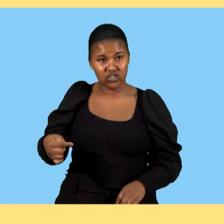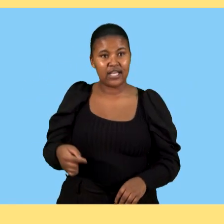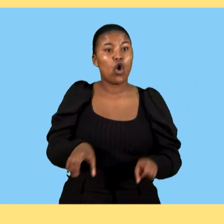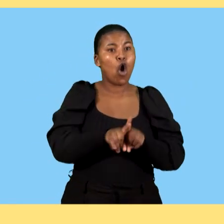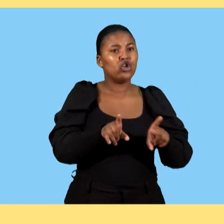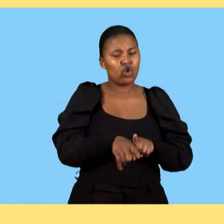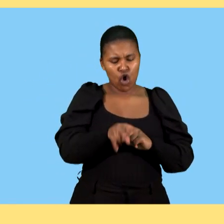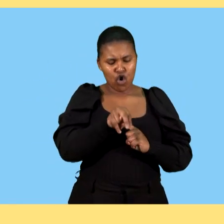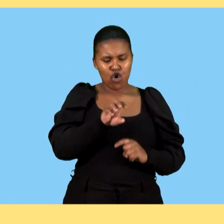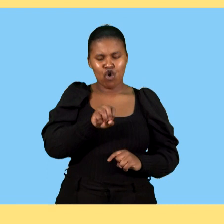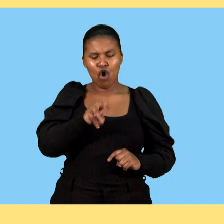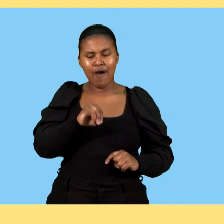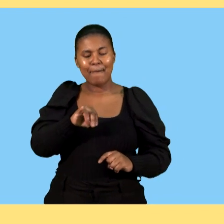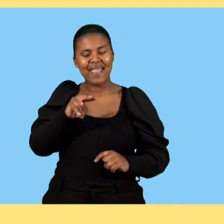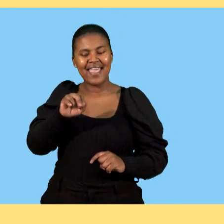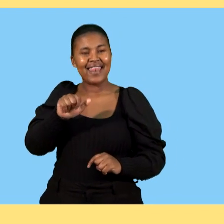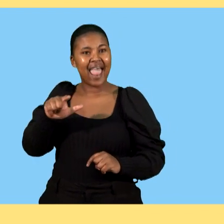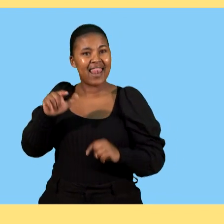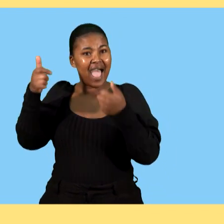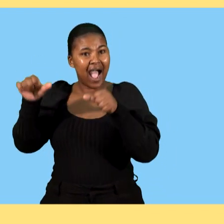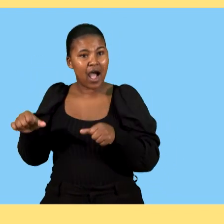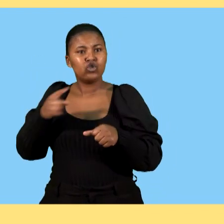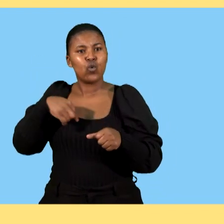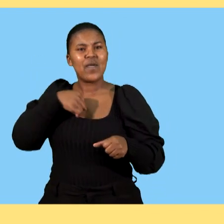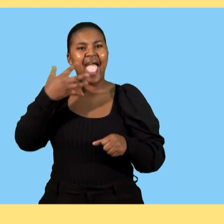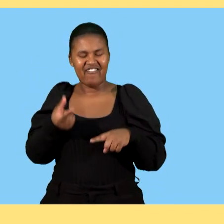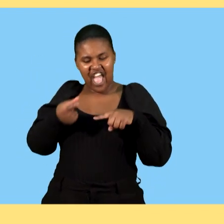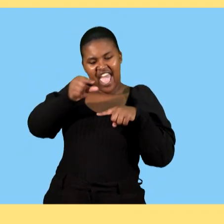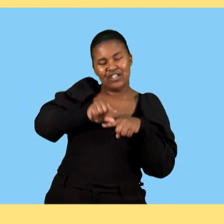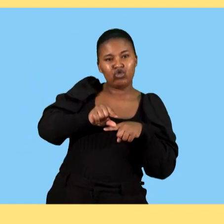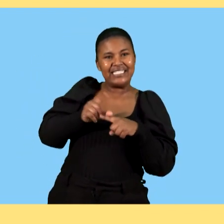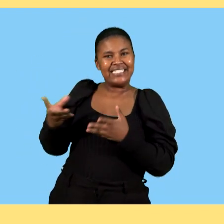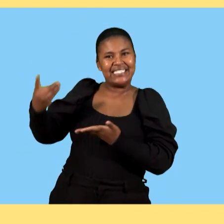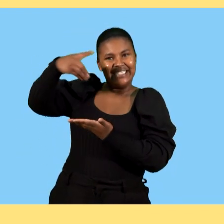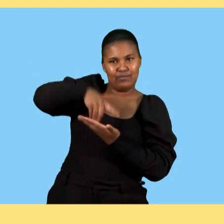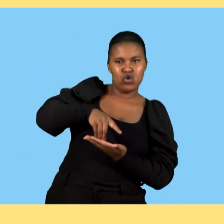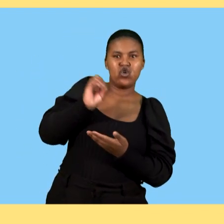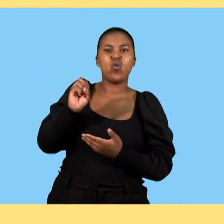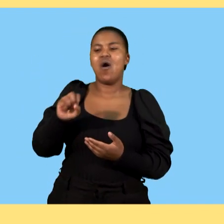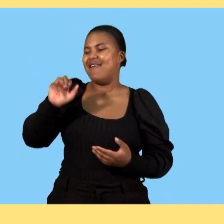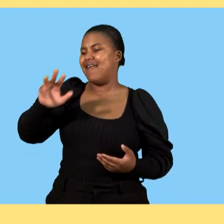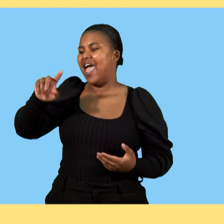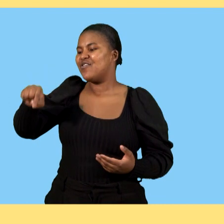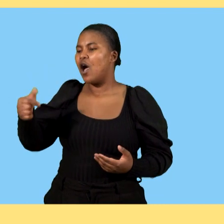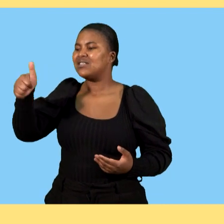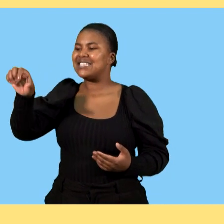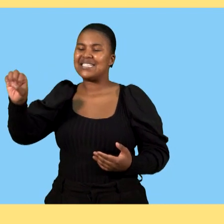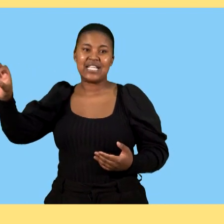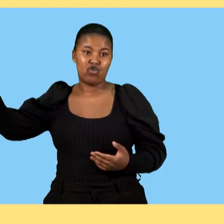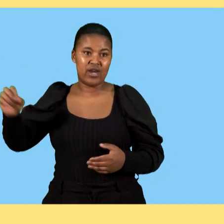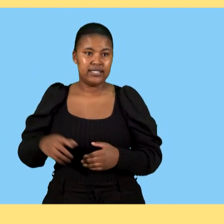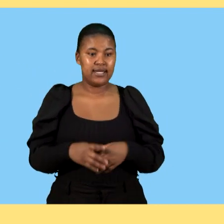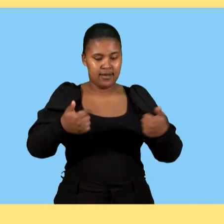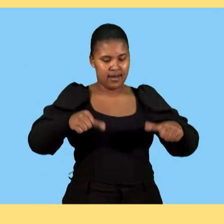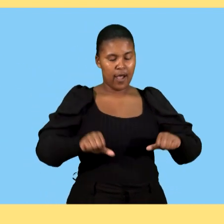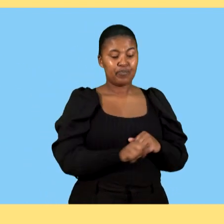account section, interest on the fixed deposit, 9,600. Then it reads on the adjustments, 80,000